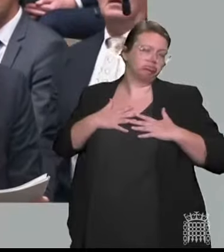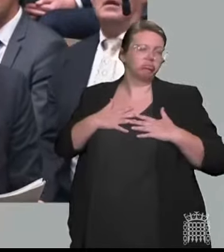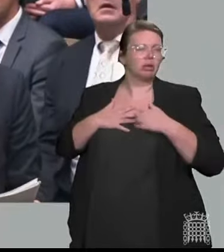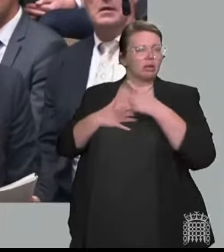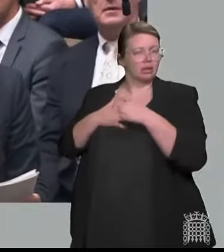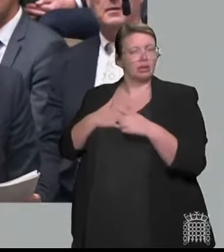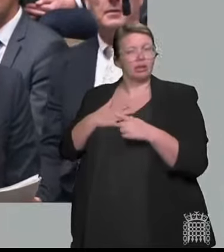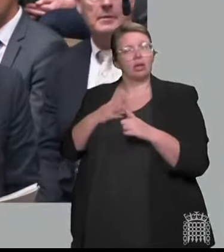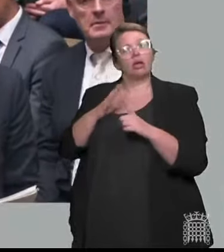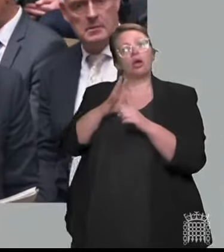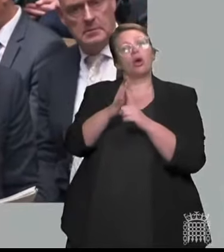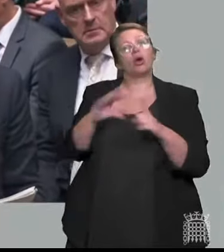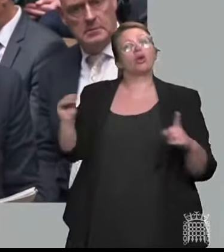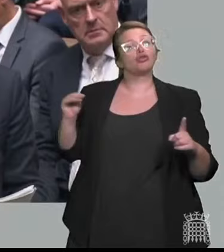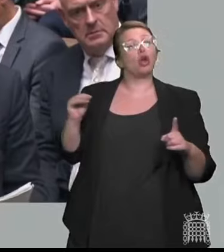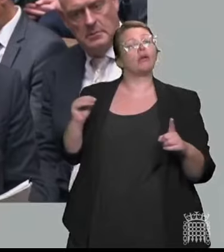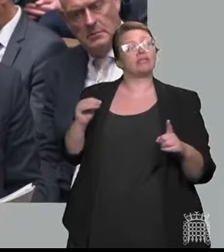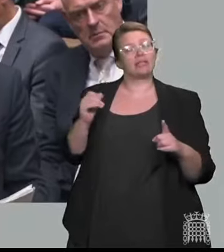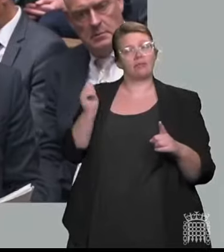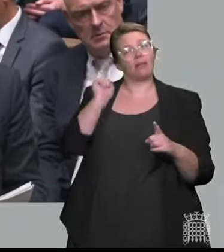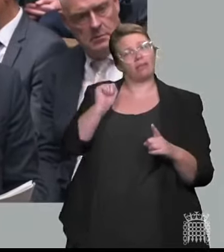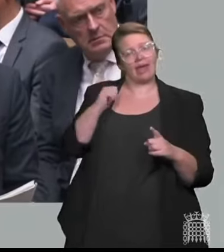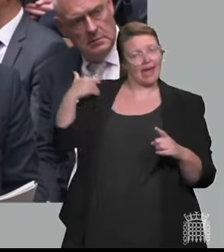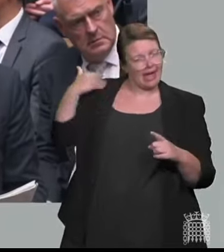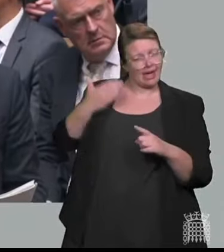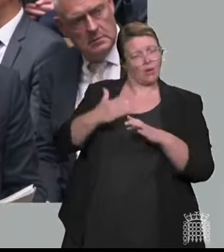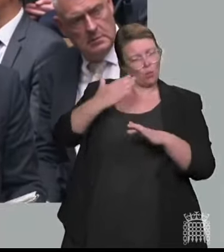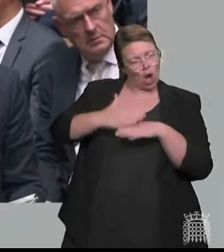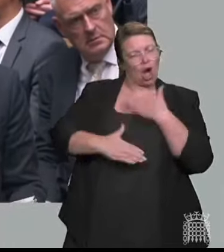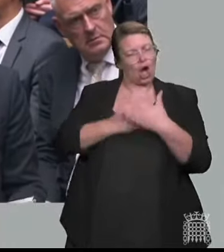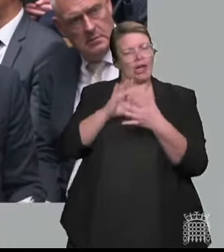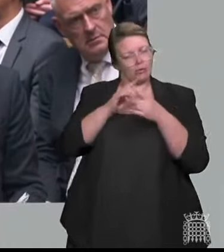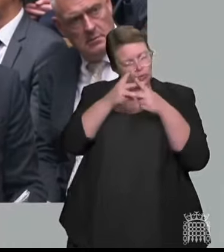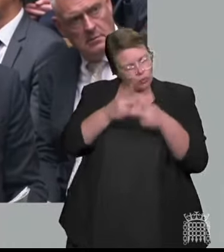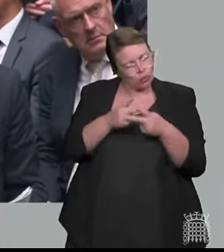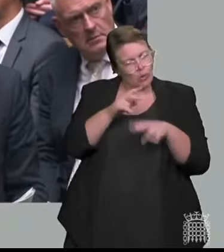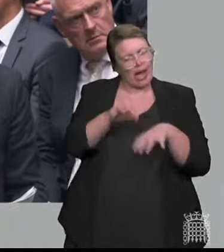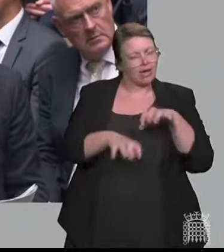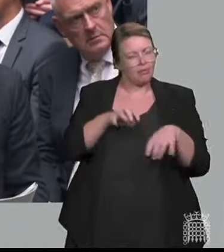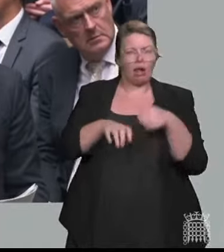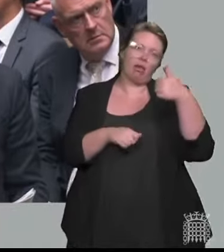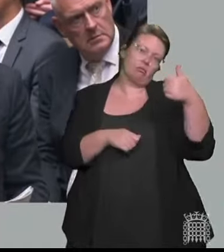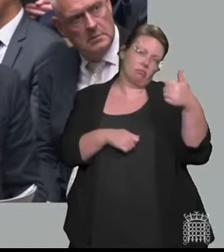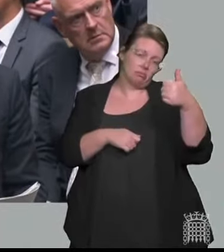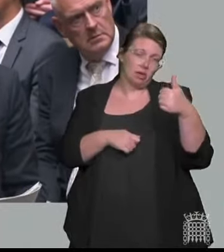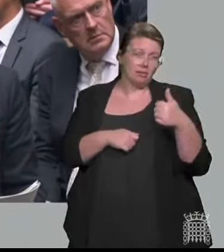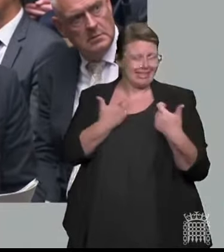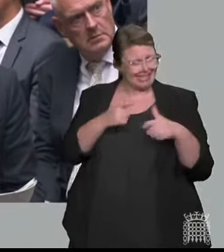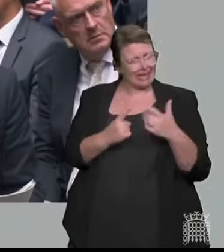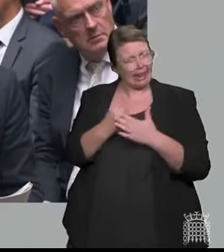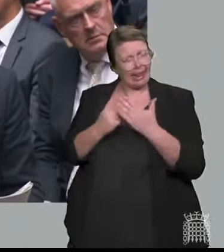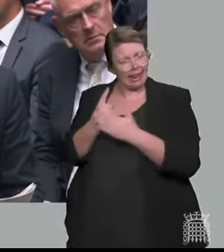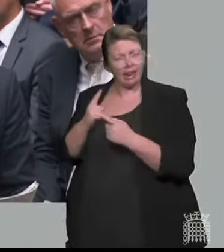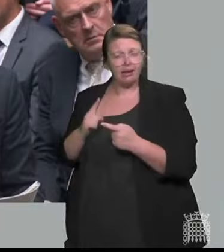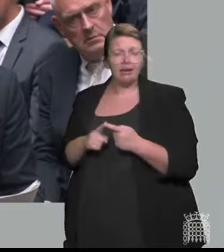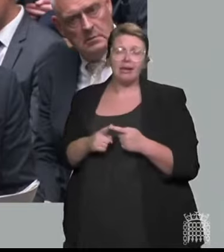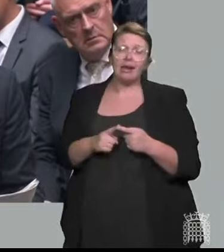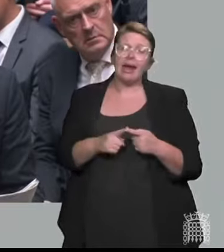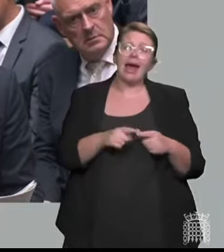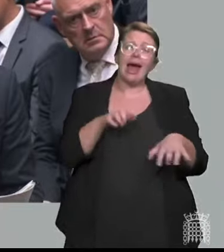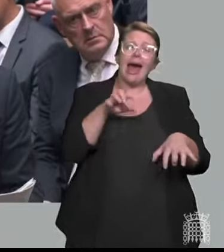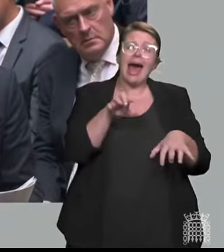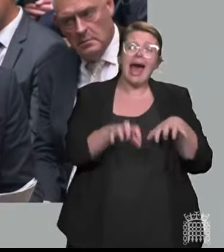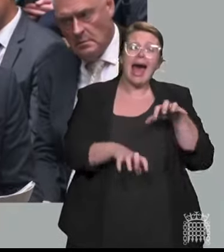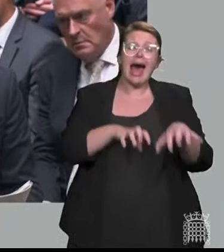animal welfare is a source of great pride. But sadly, too many abuses remain, from pet theft, the smuggling of puppies and heavily